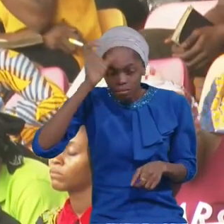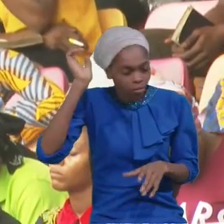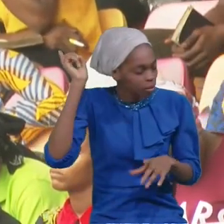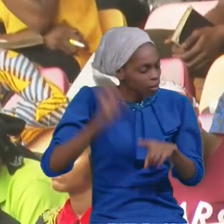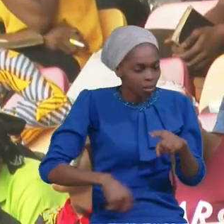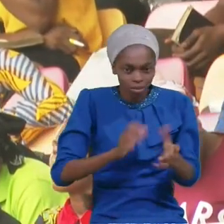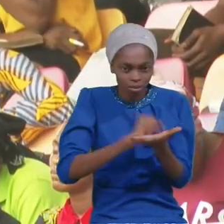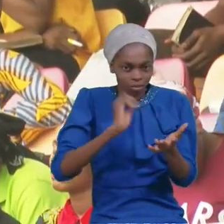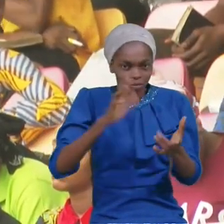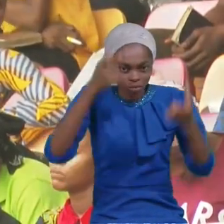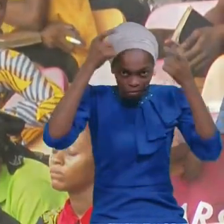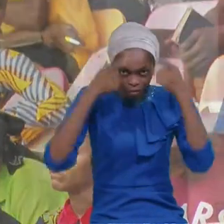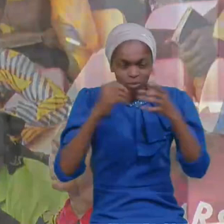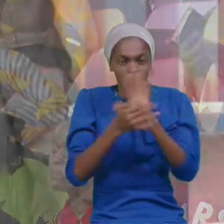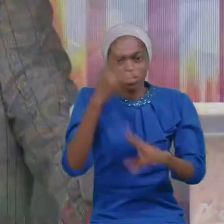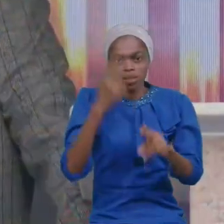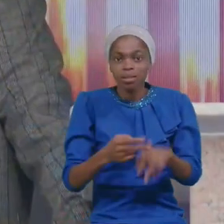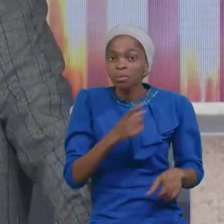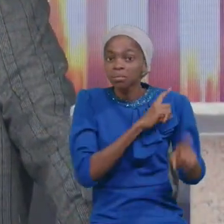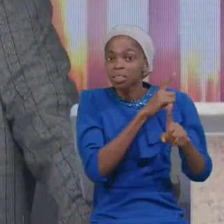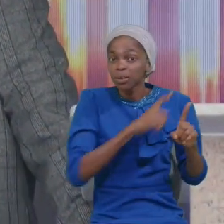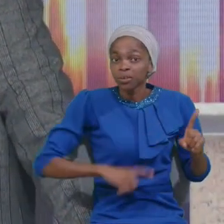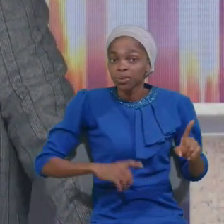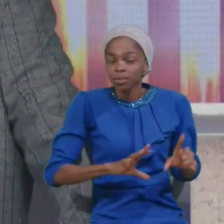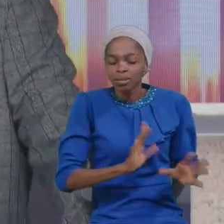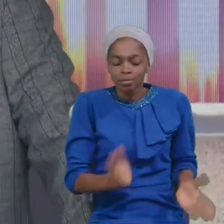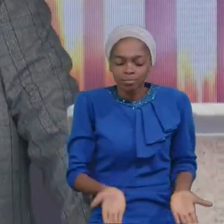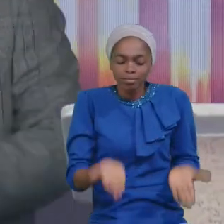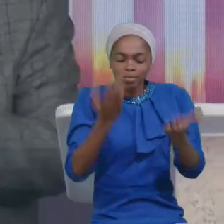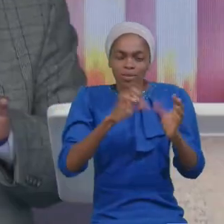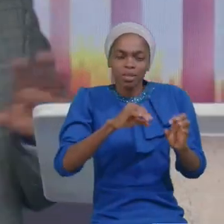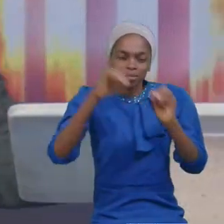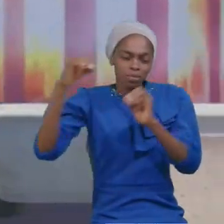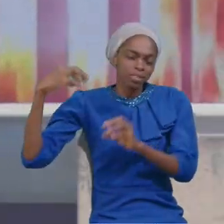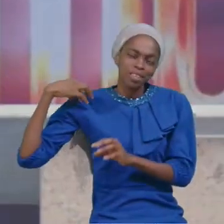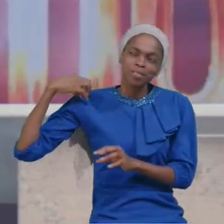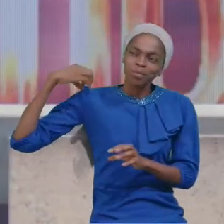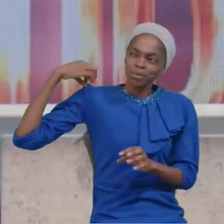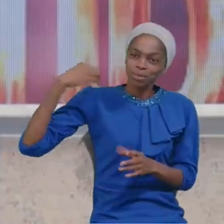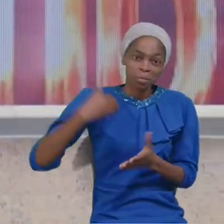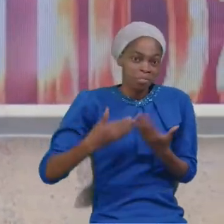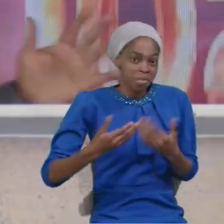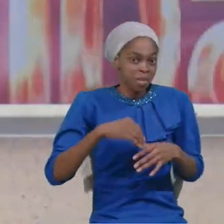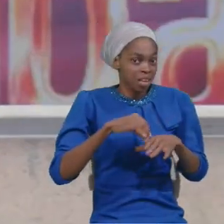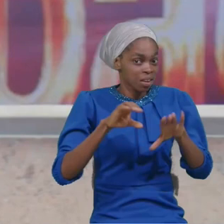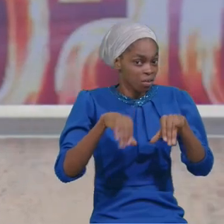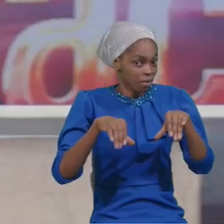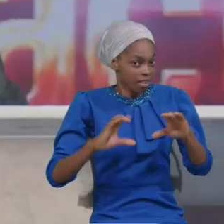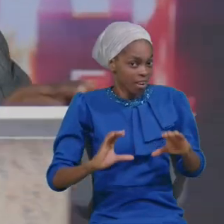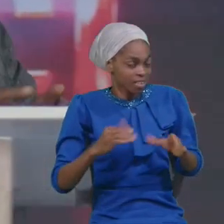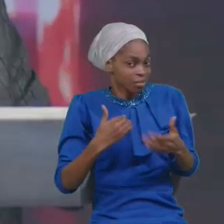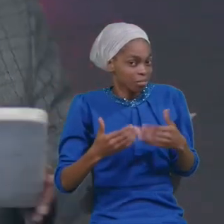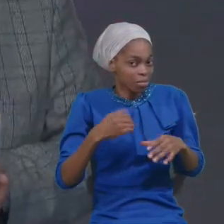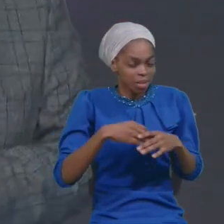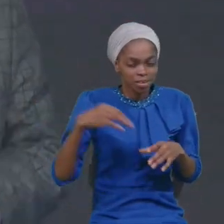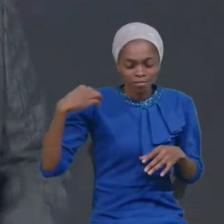maybe in your class, maybe in your position, maybe in your ministry, anywhere that the Lord